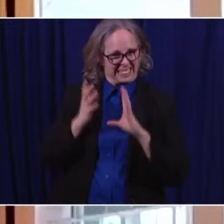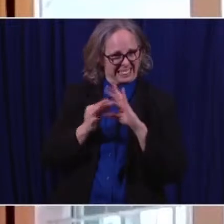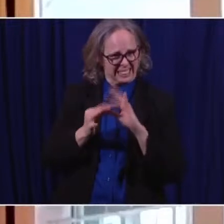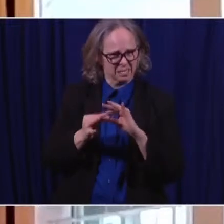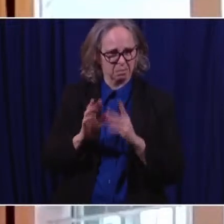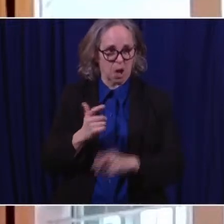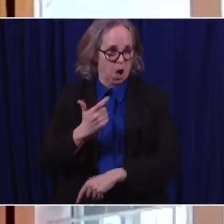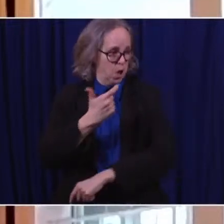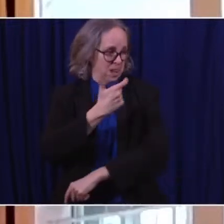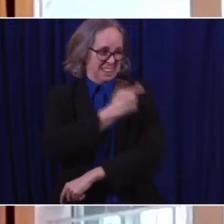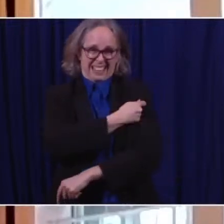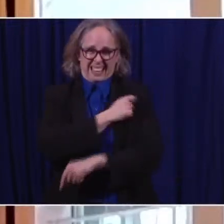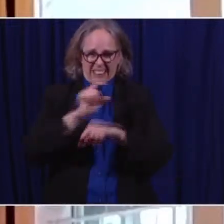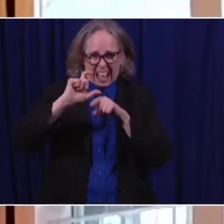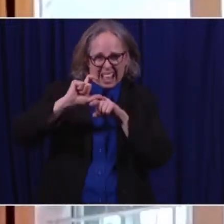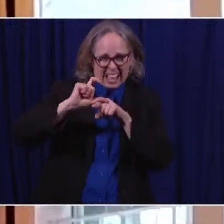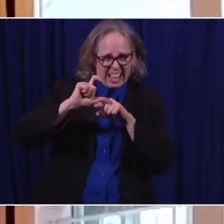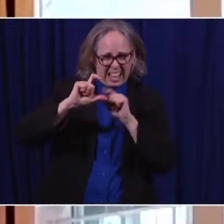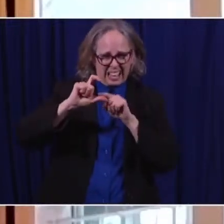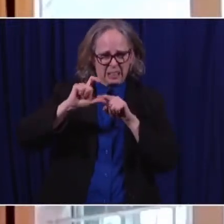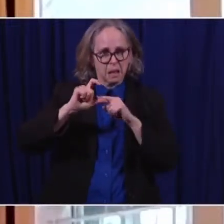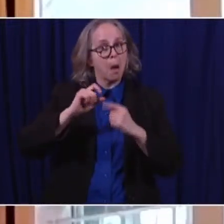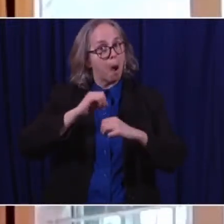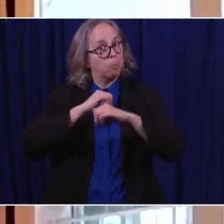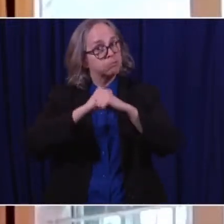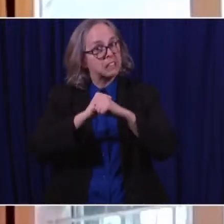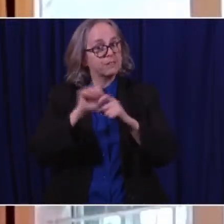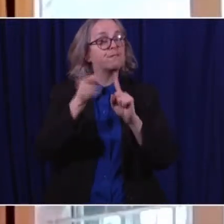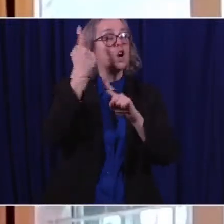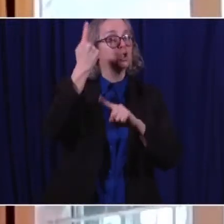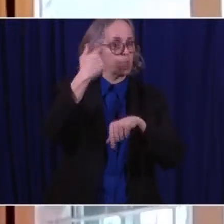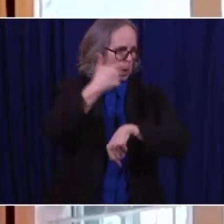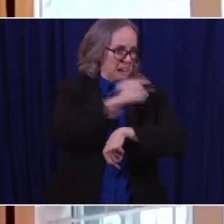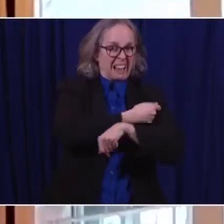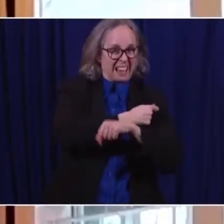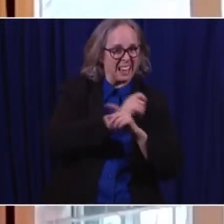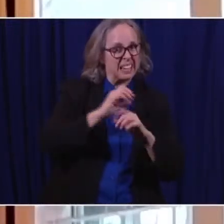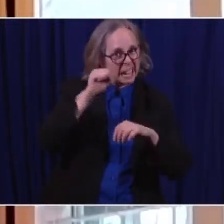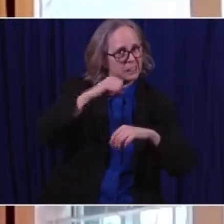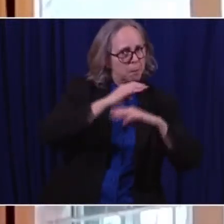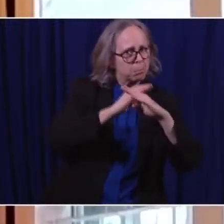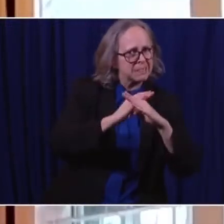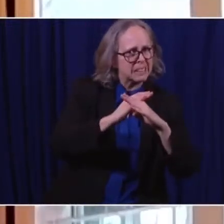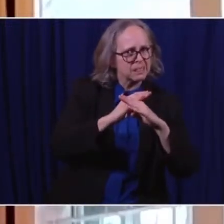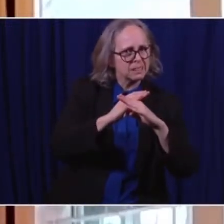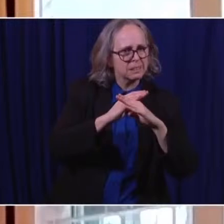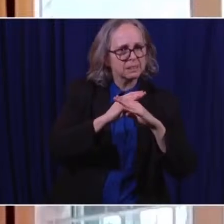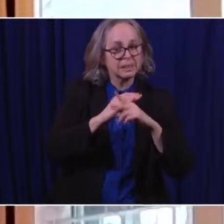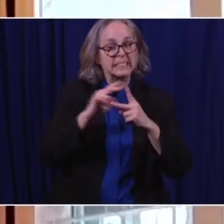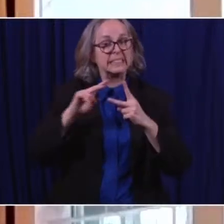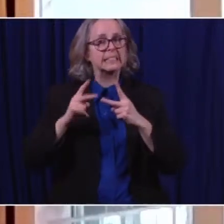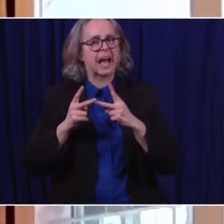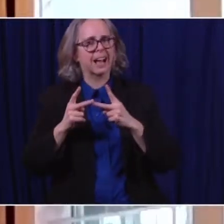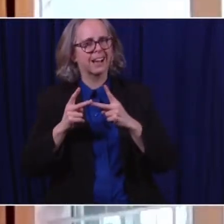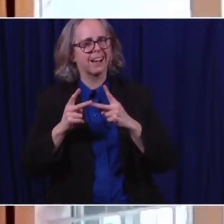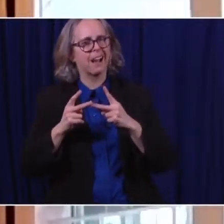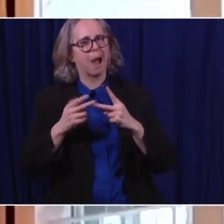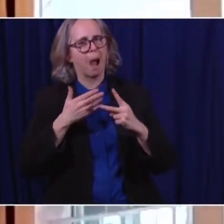substantial impact, and we can see that impact evident within weeks. Our second dose remains very